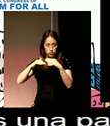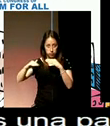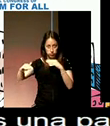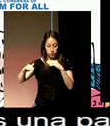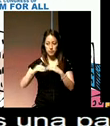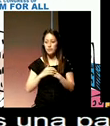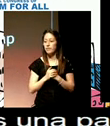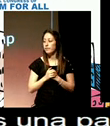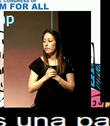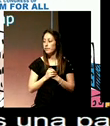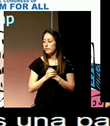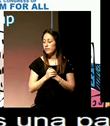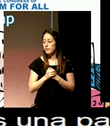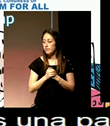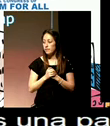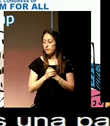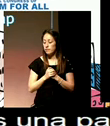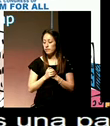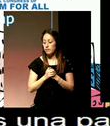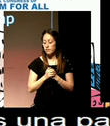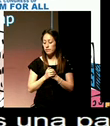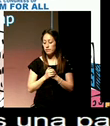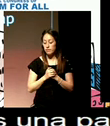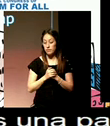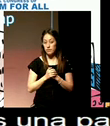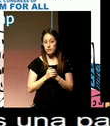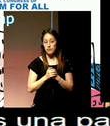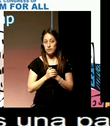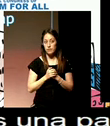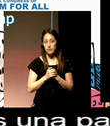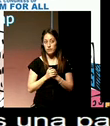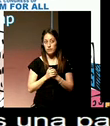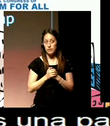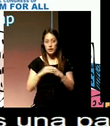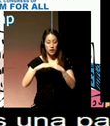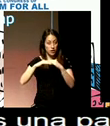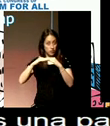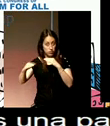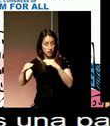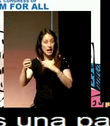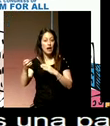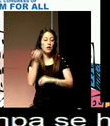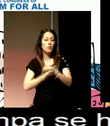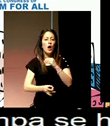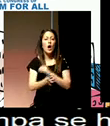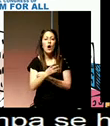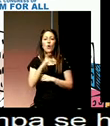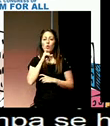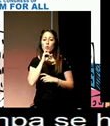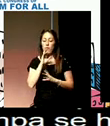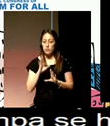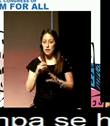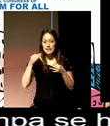well included in existing rural environment and allows the overcoming of the difference in